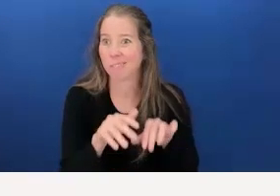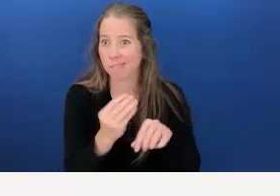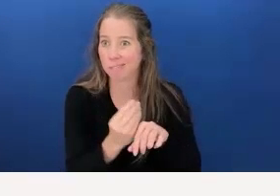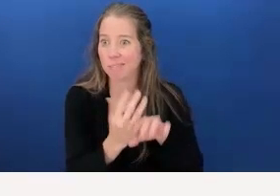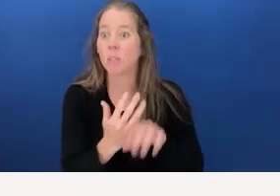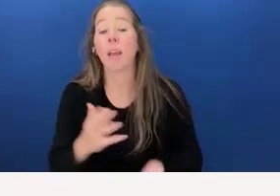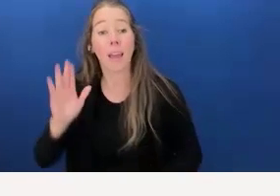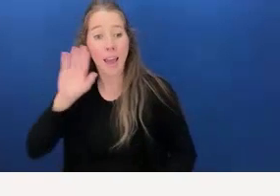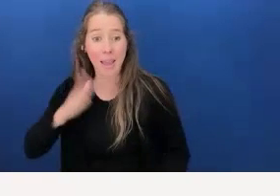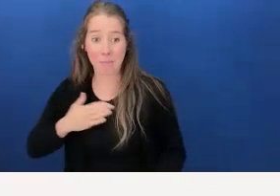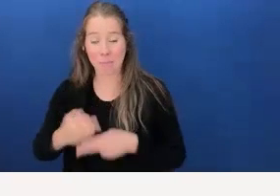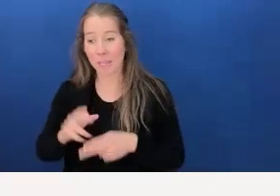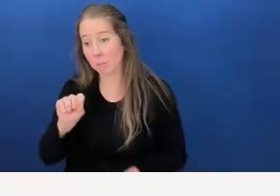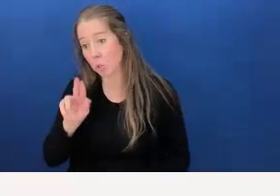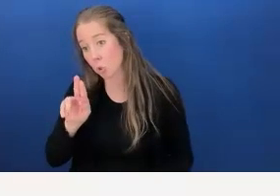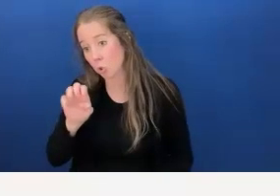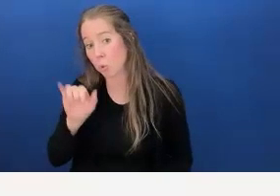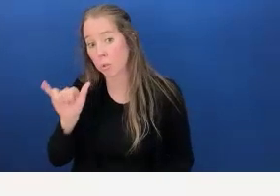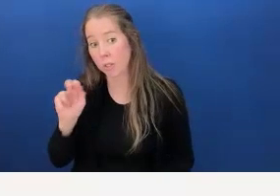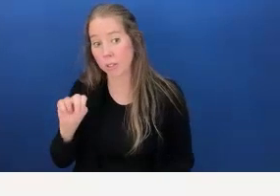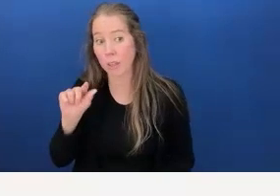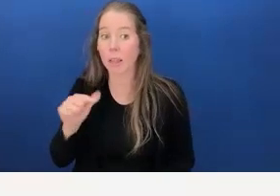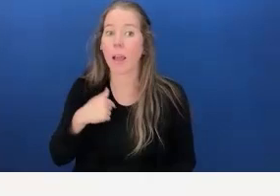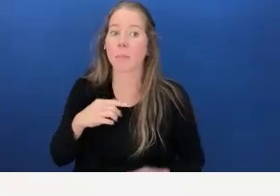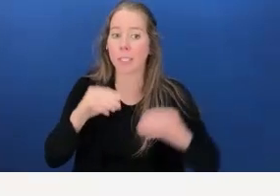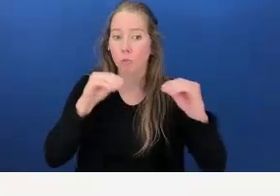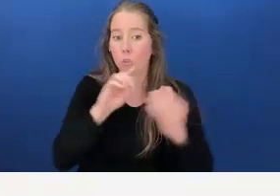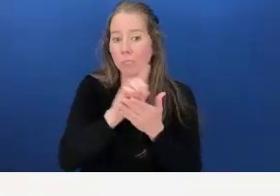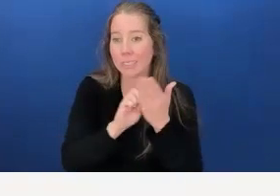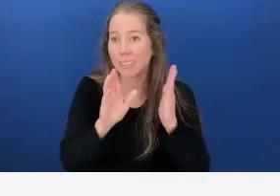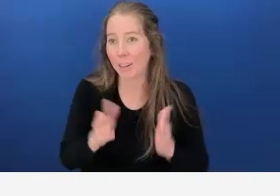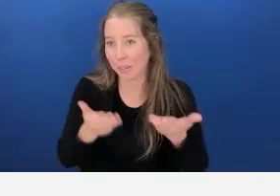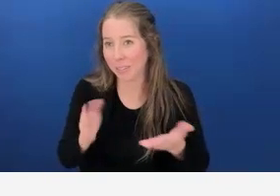My name is Sue Yang. I'm the Instructional Designer here at Fresno City College.